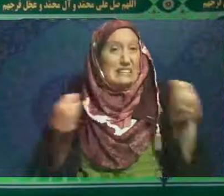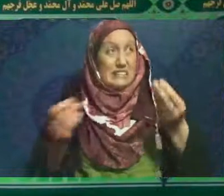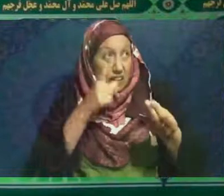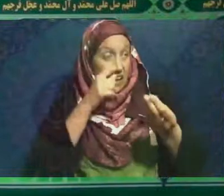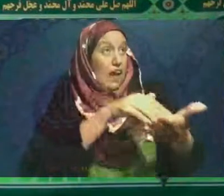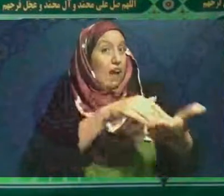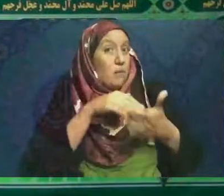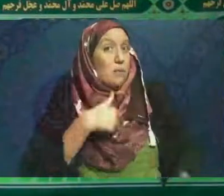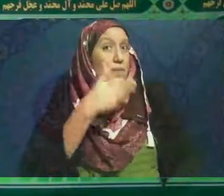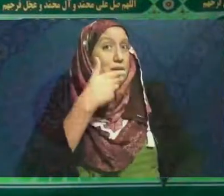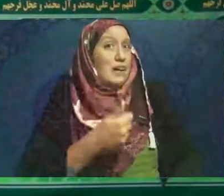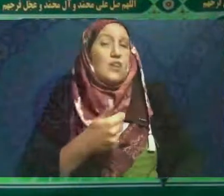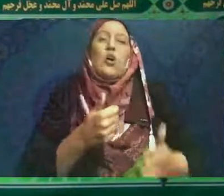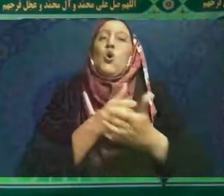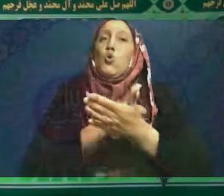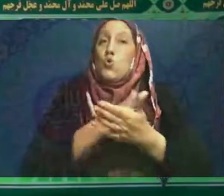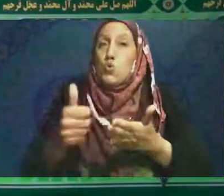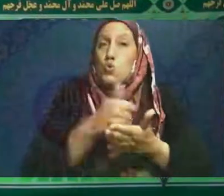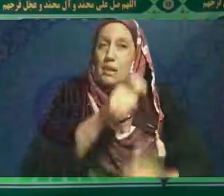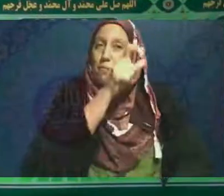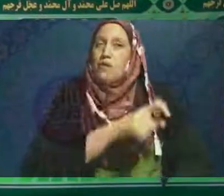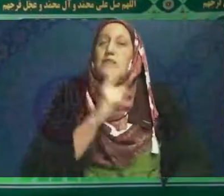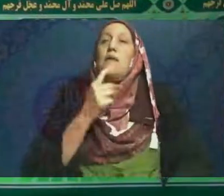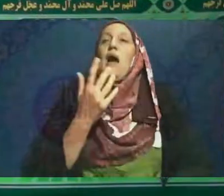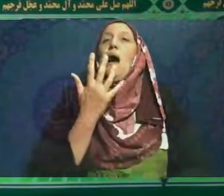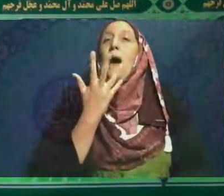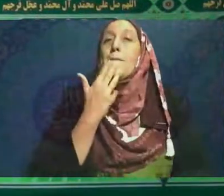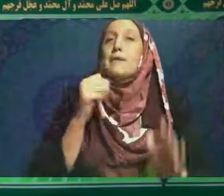how much do you have? And what's the repayment